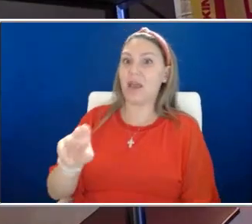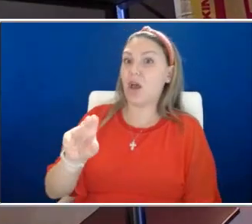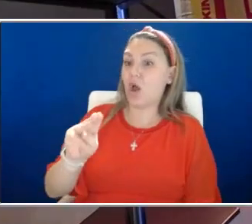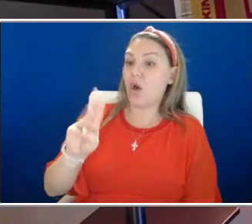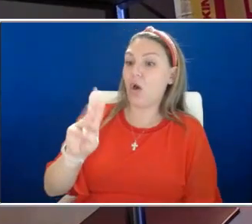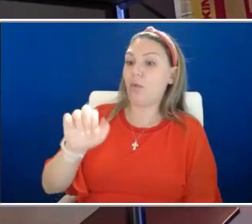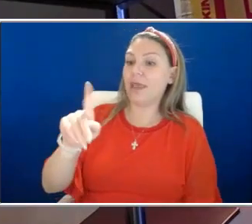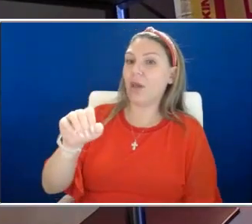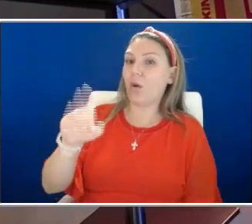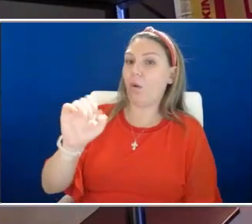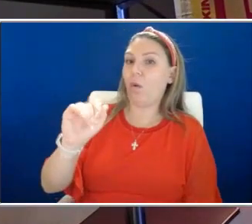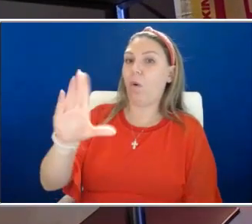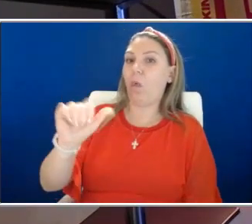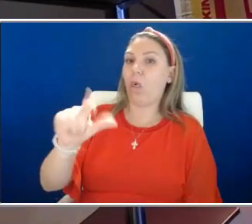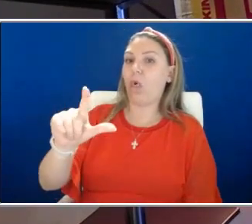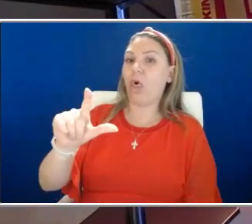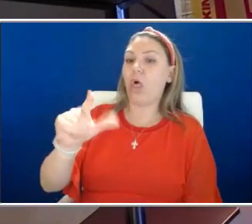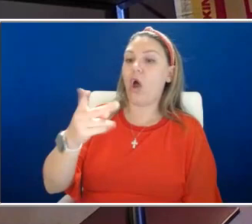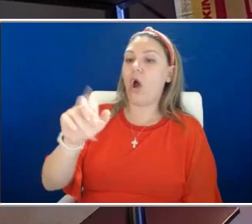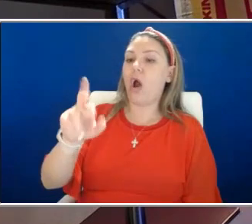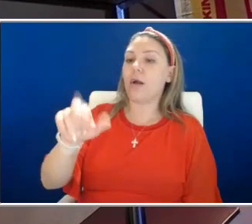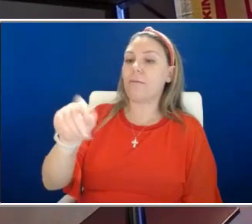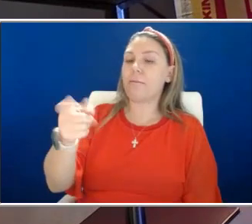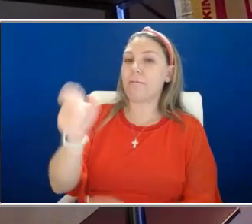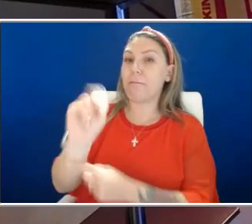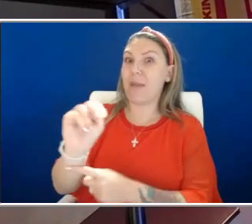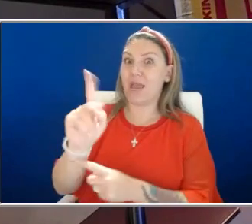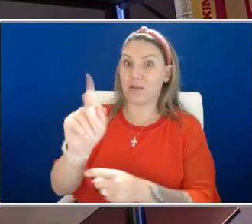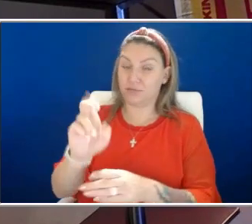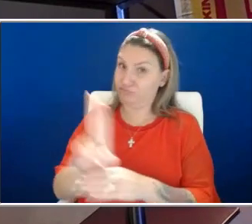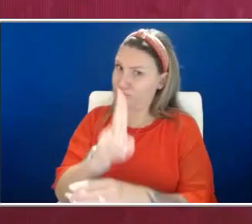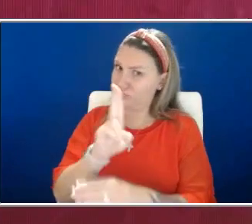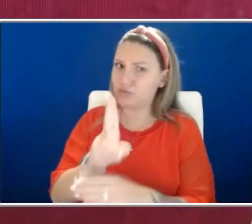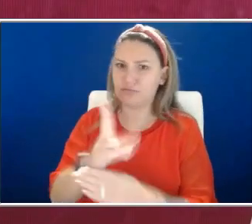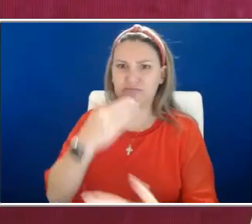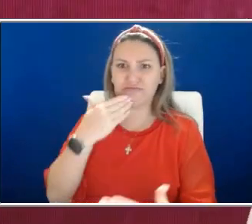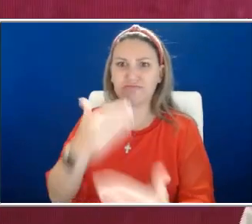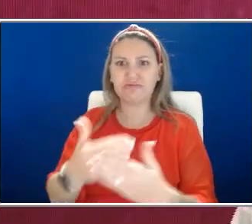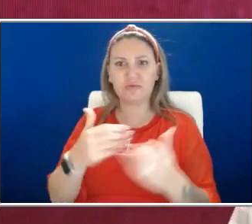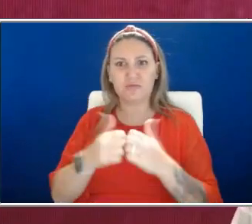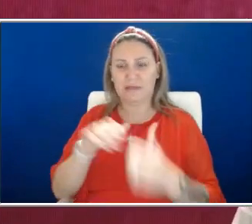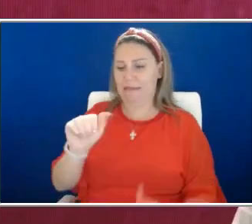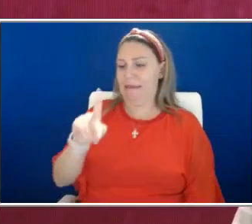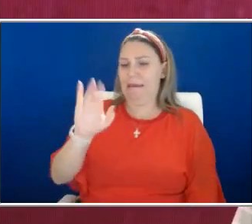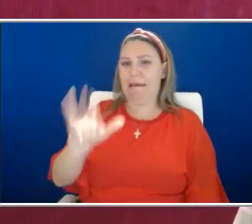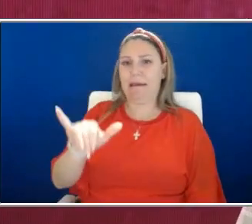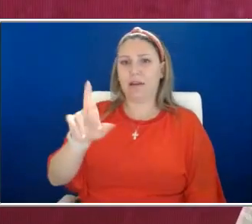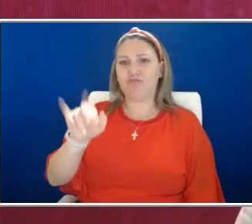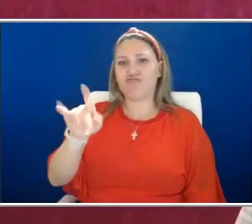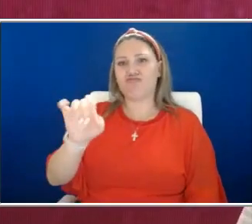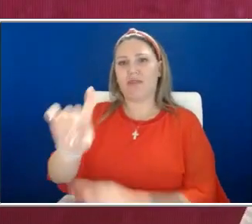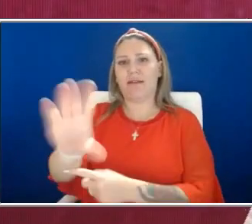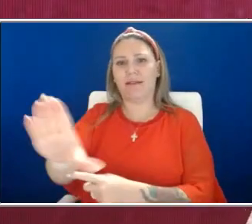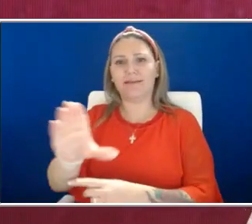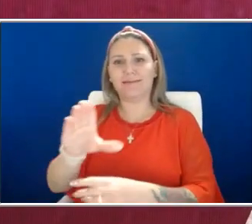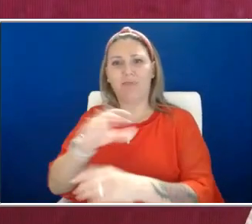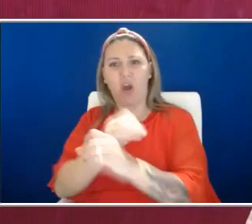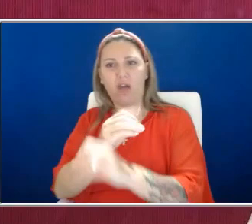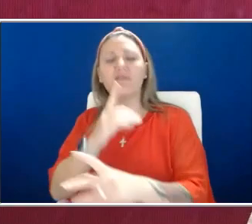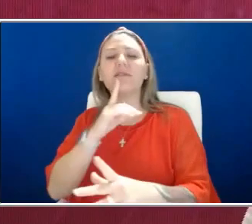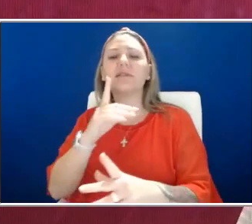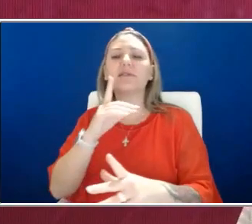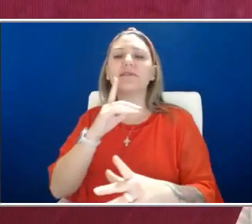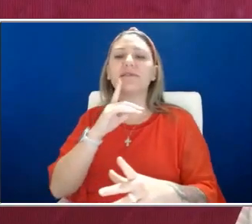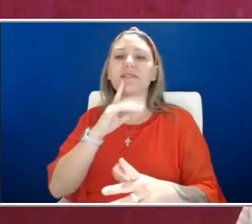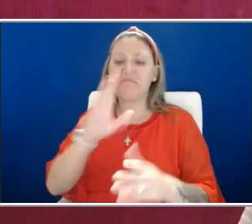weapon to be used in many ways with Andy Reid's offense. So it's just as the page turns and we